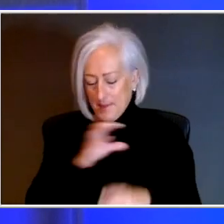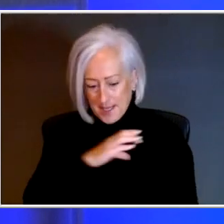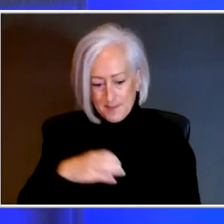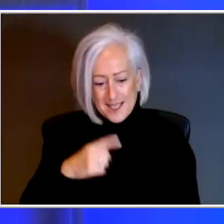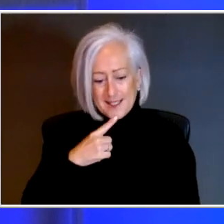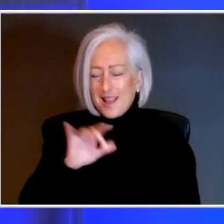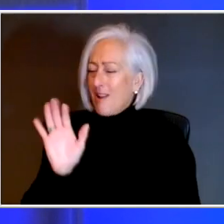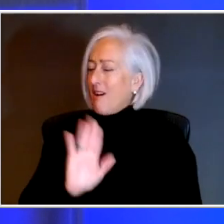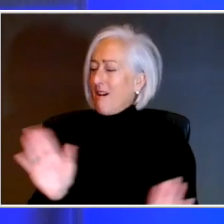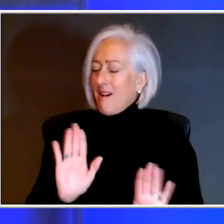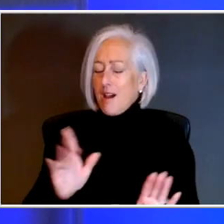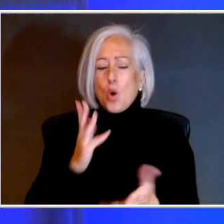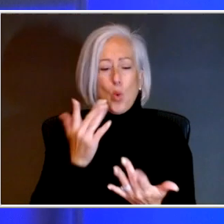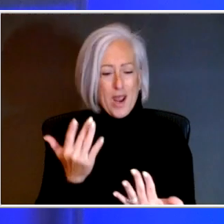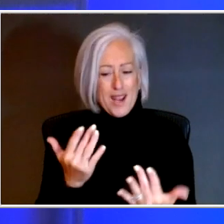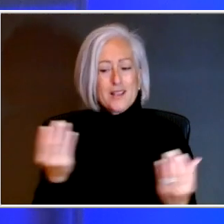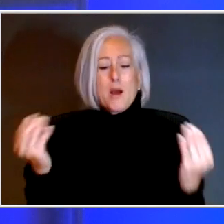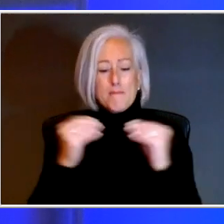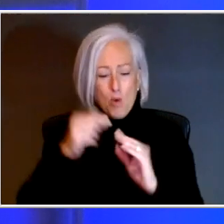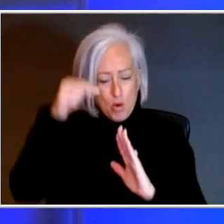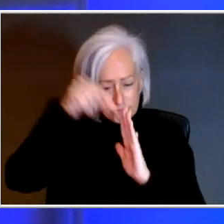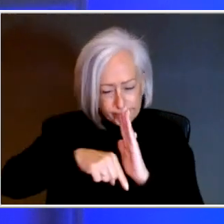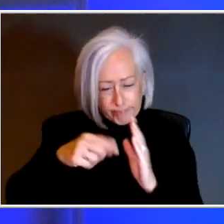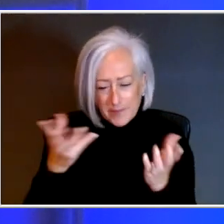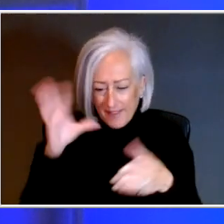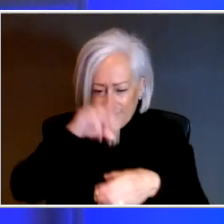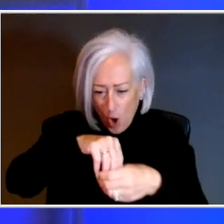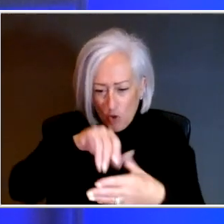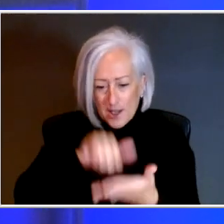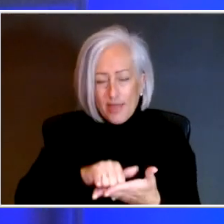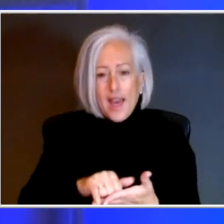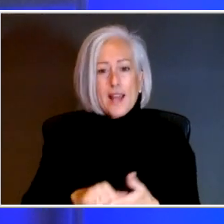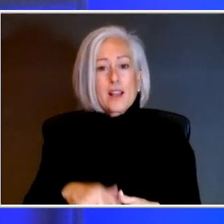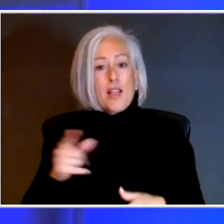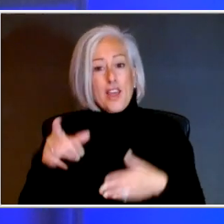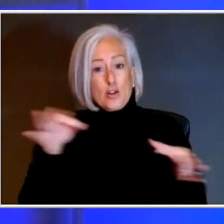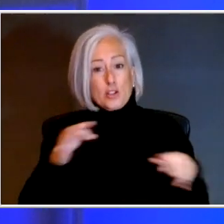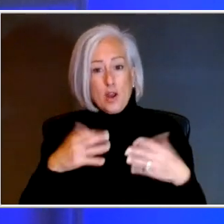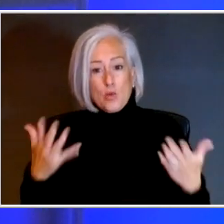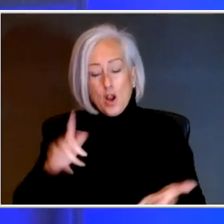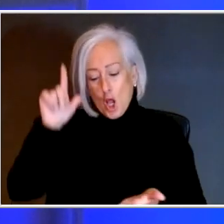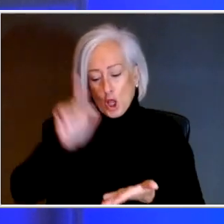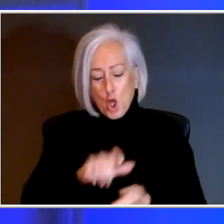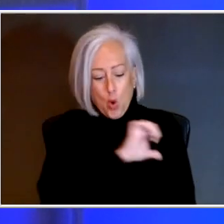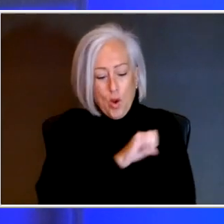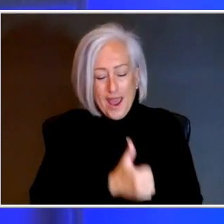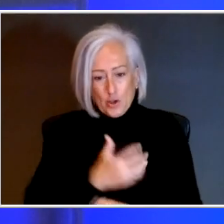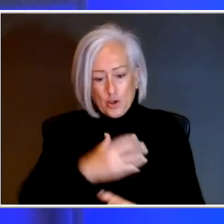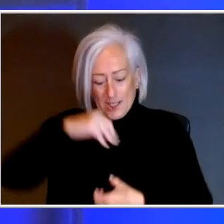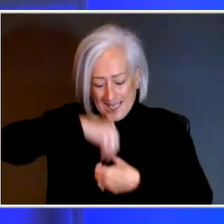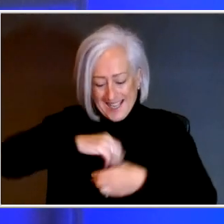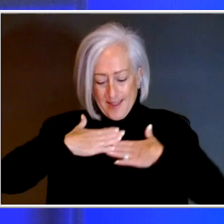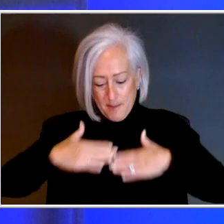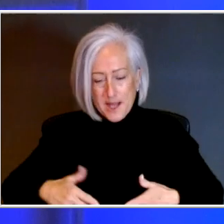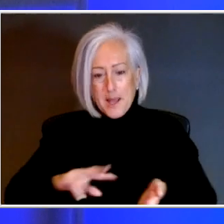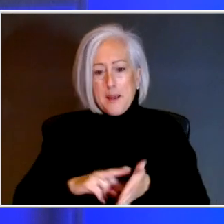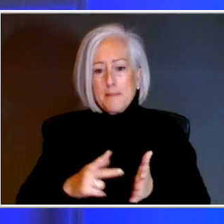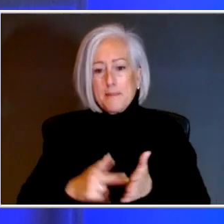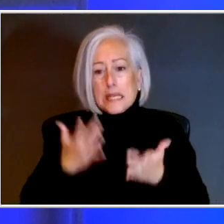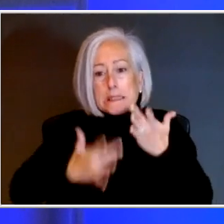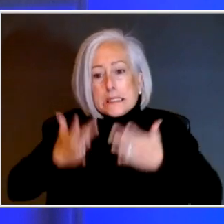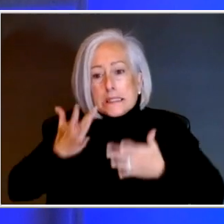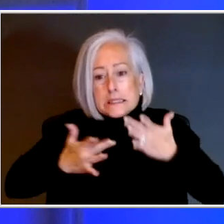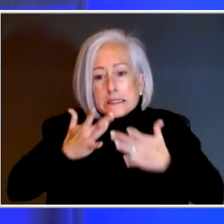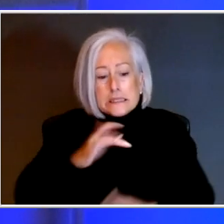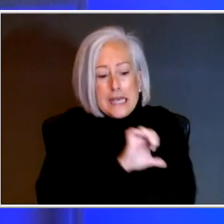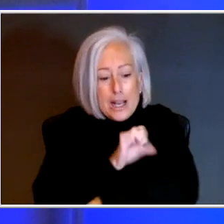that. What they're describing is actually a low energy state in the body where your body is energy deficient. And this doesn't just affect